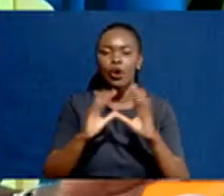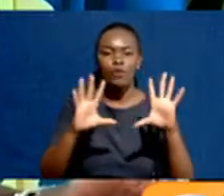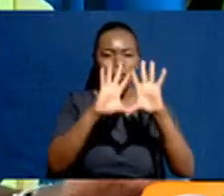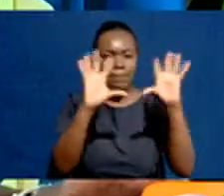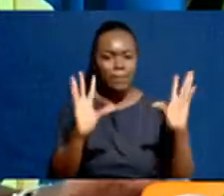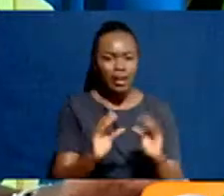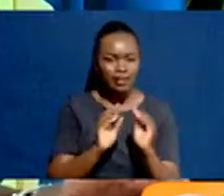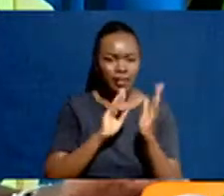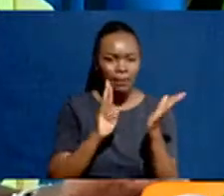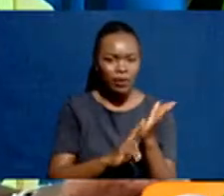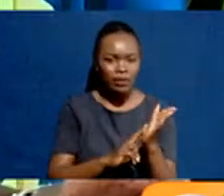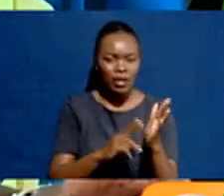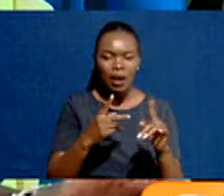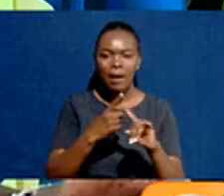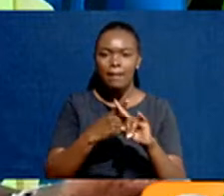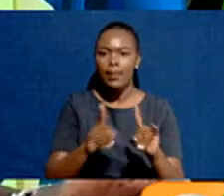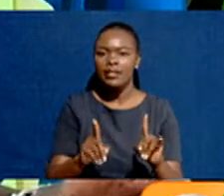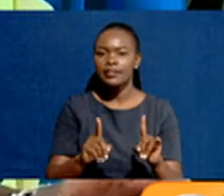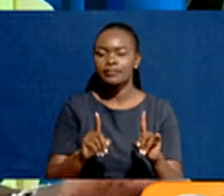did